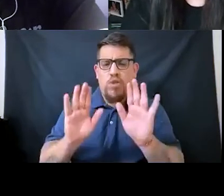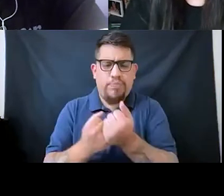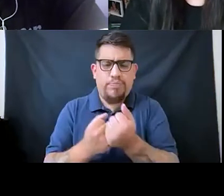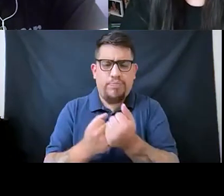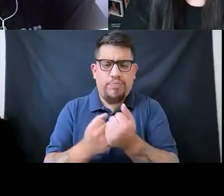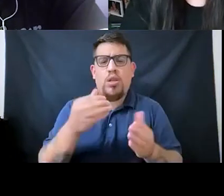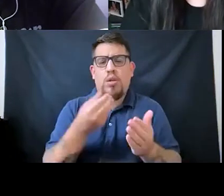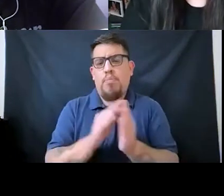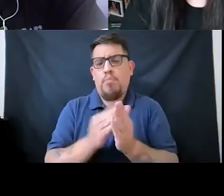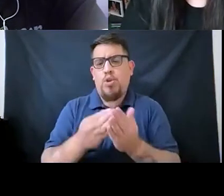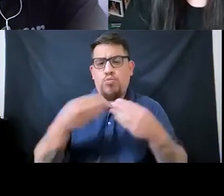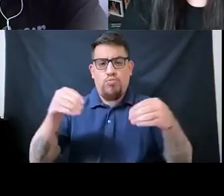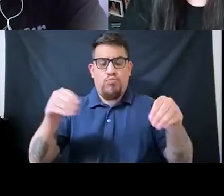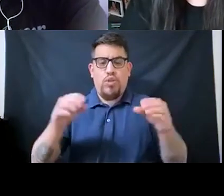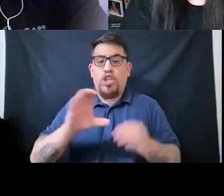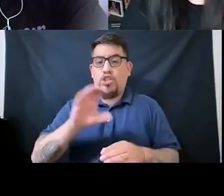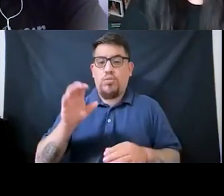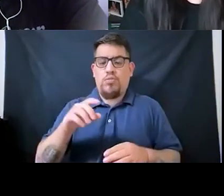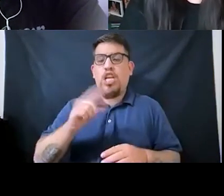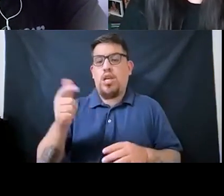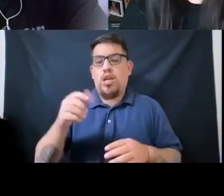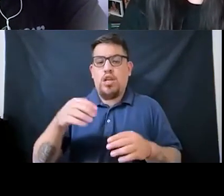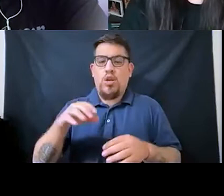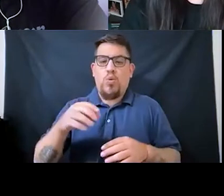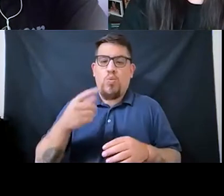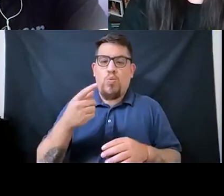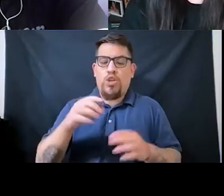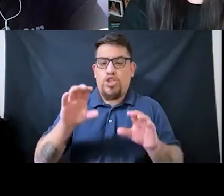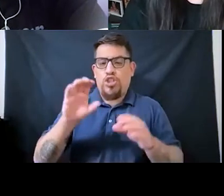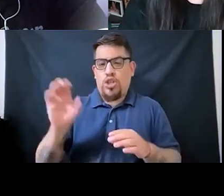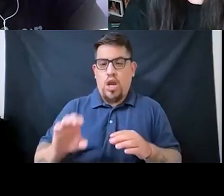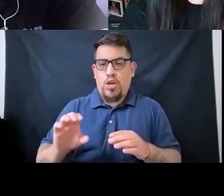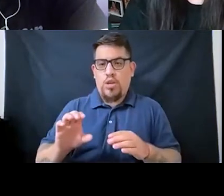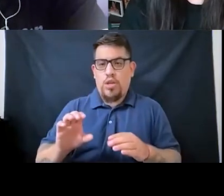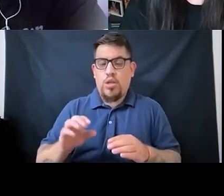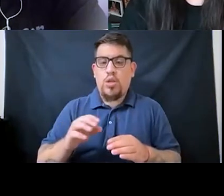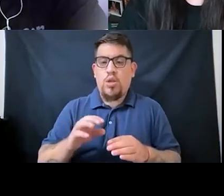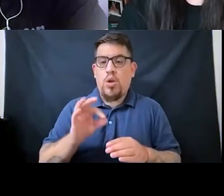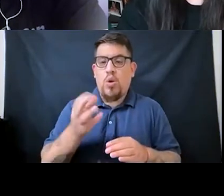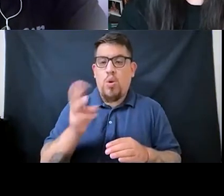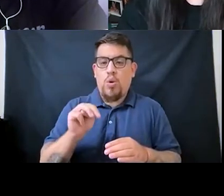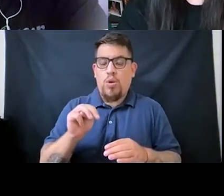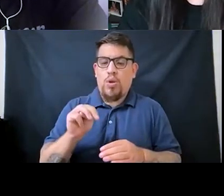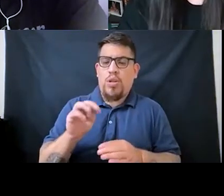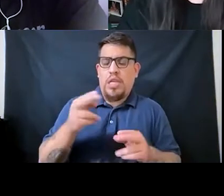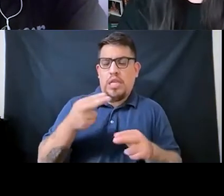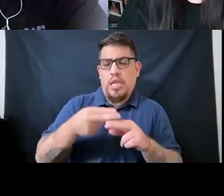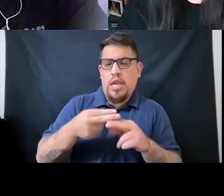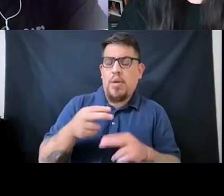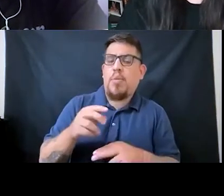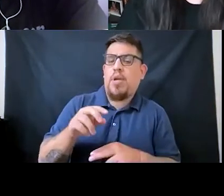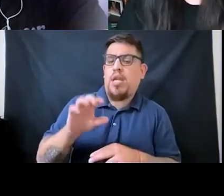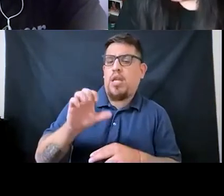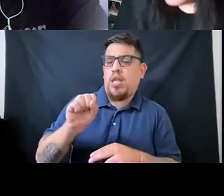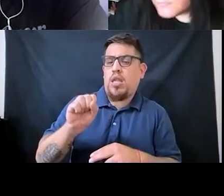in Chicago that is owned by two Black women called Semicolon, which is also a really